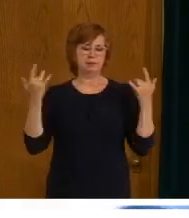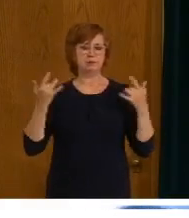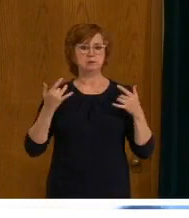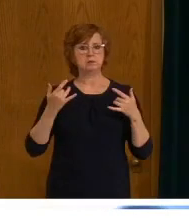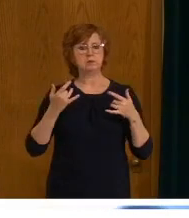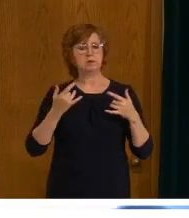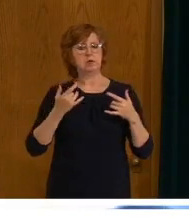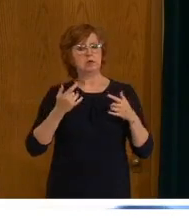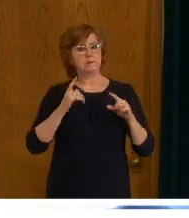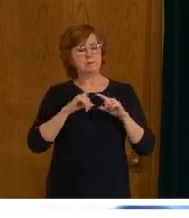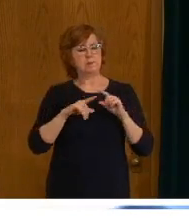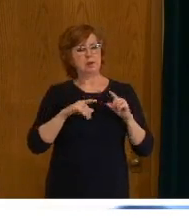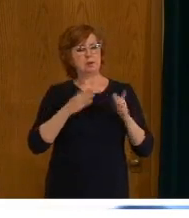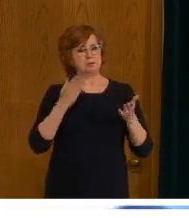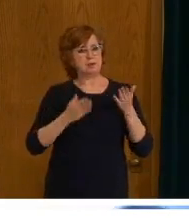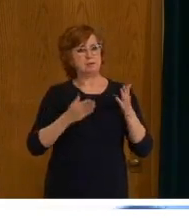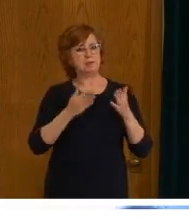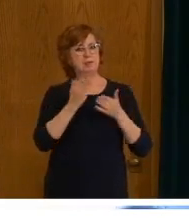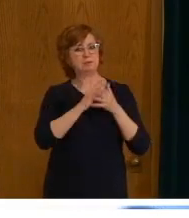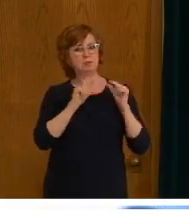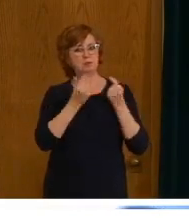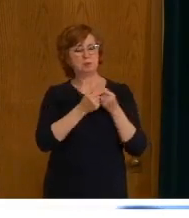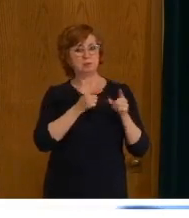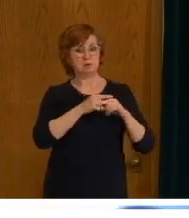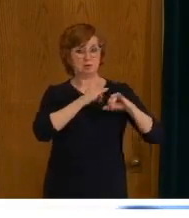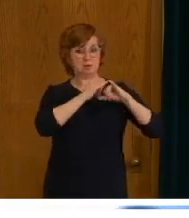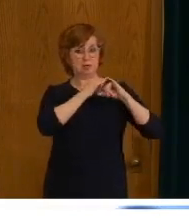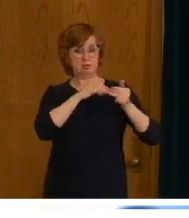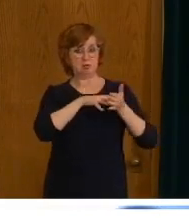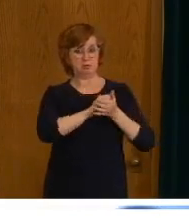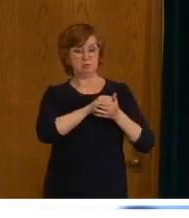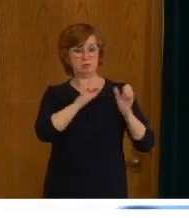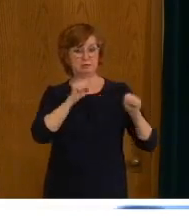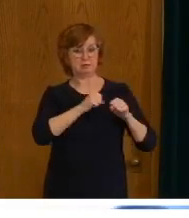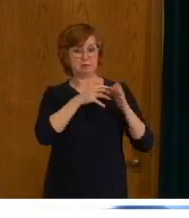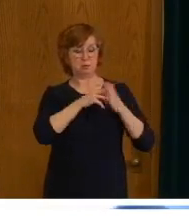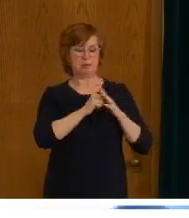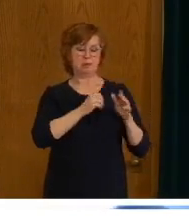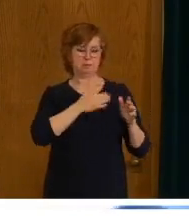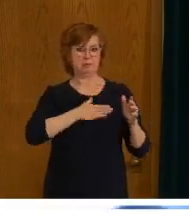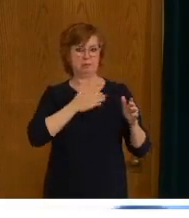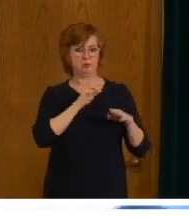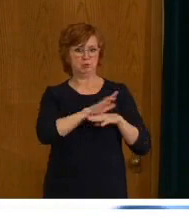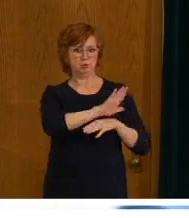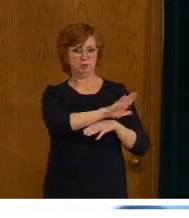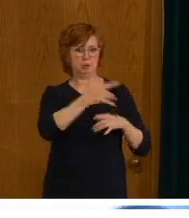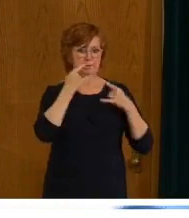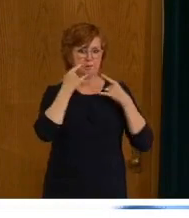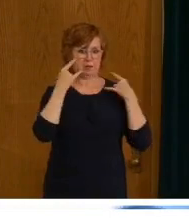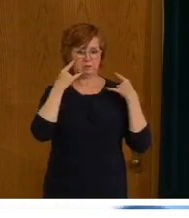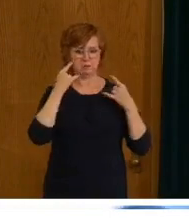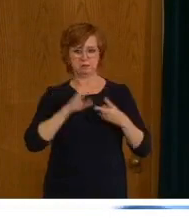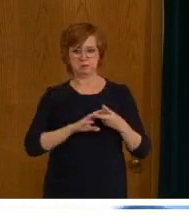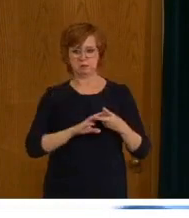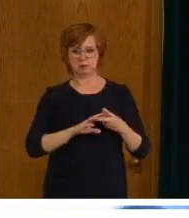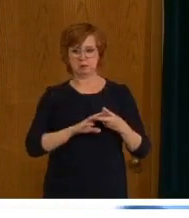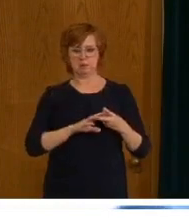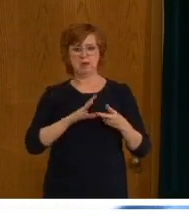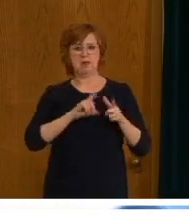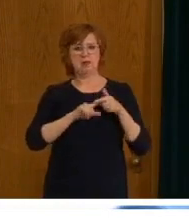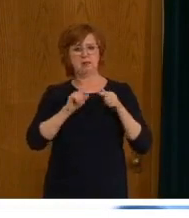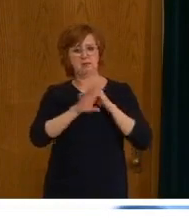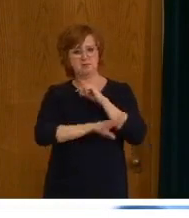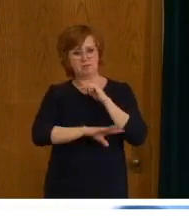2 doses, certainly I would encourage them to wear masks for the next little while. When we enter cough and cold